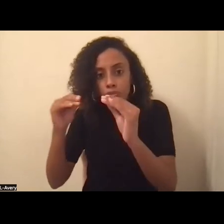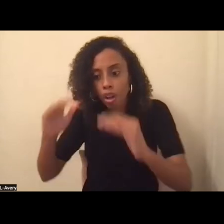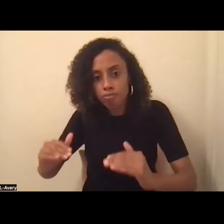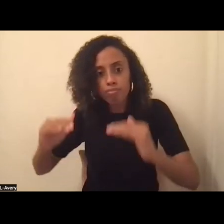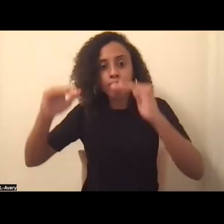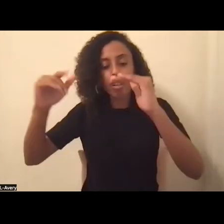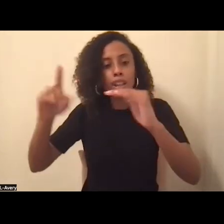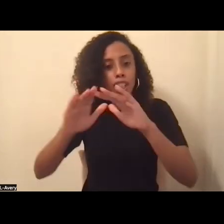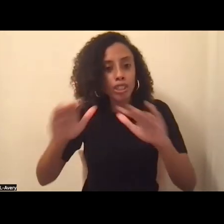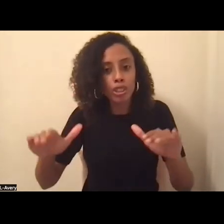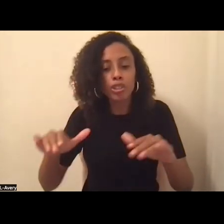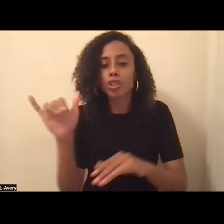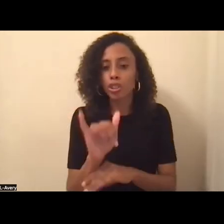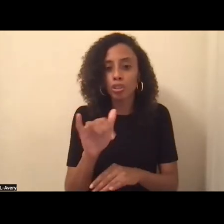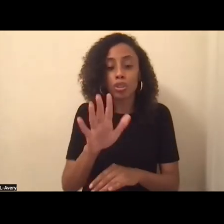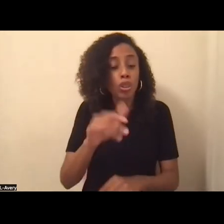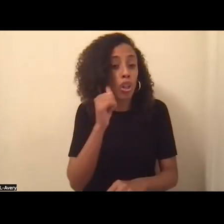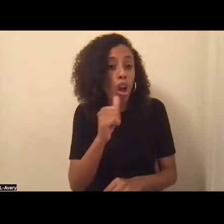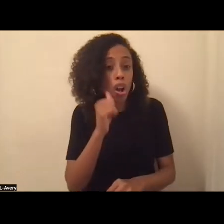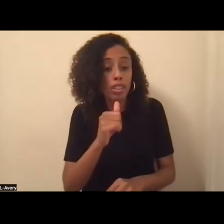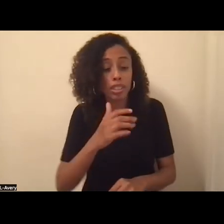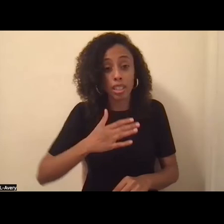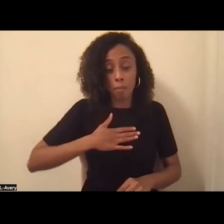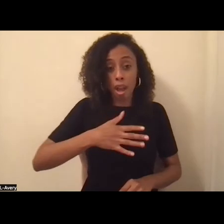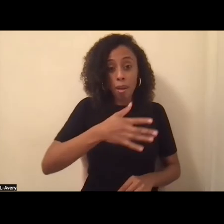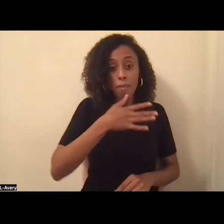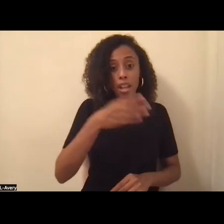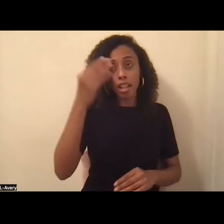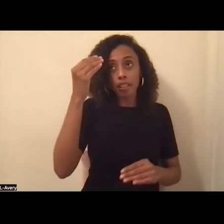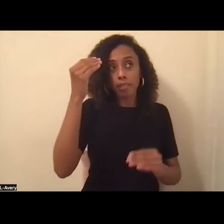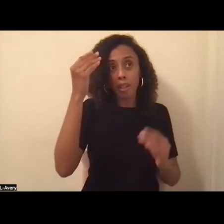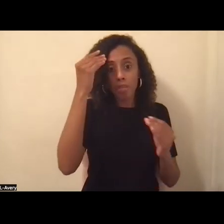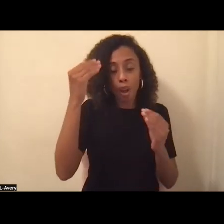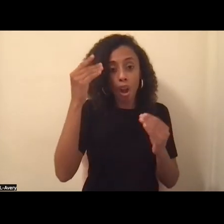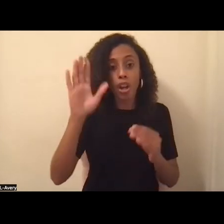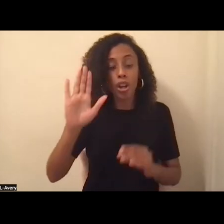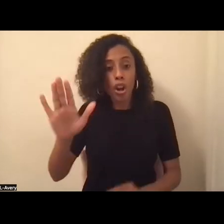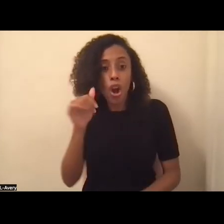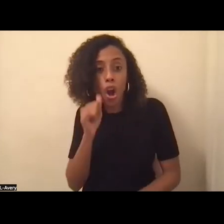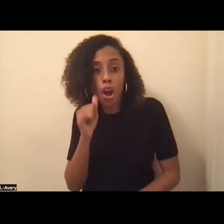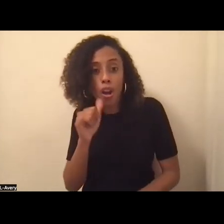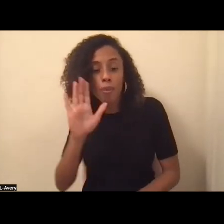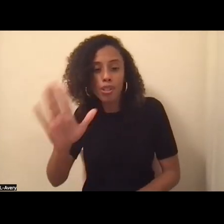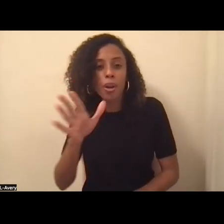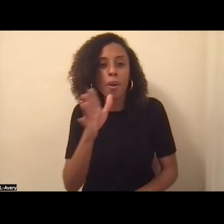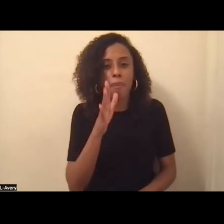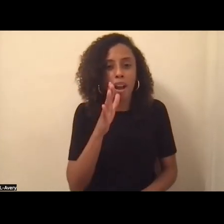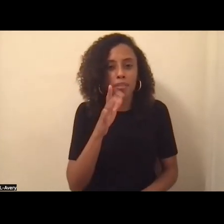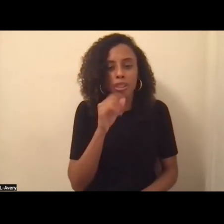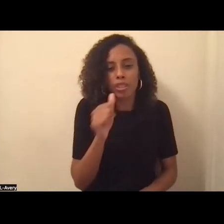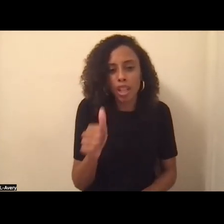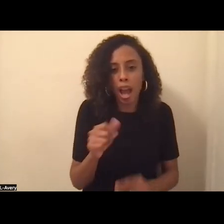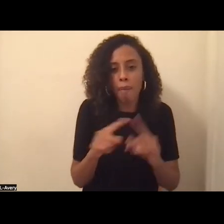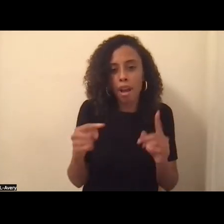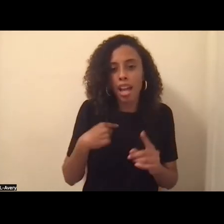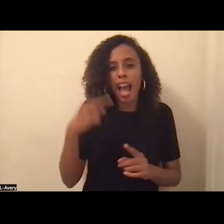your auntie is, my mother, in fact, thought that her aunt was actually her mother, but she wasn't, but I think she